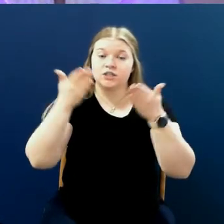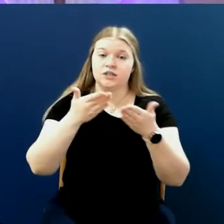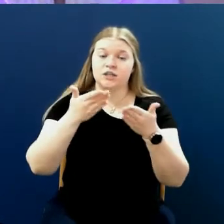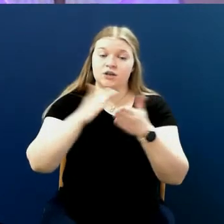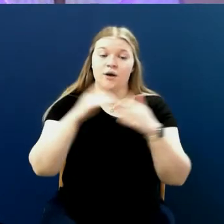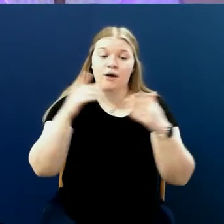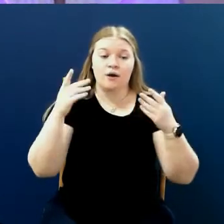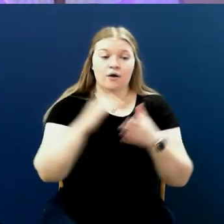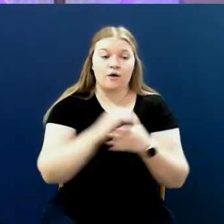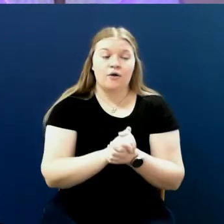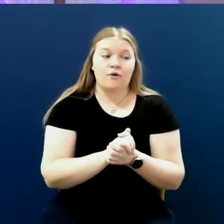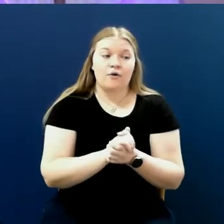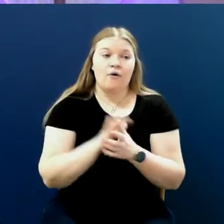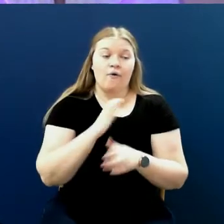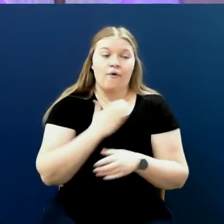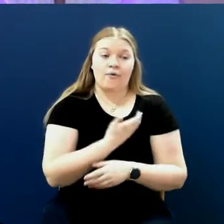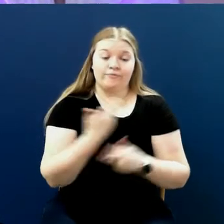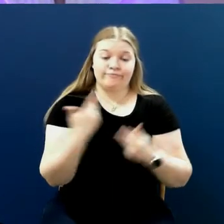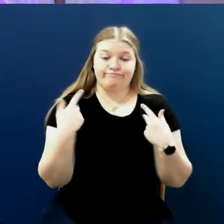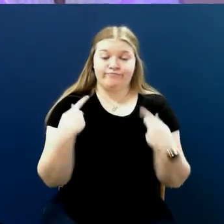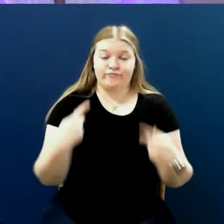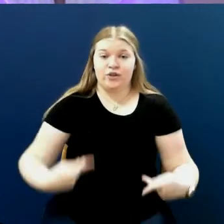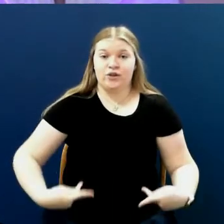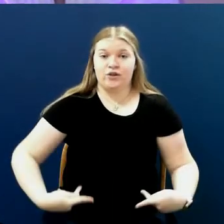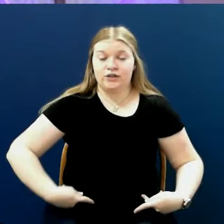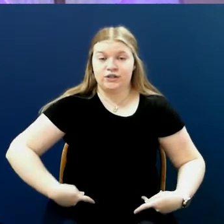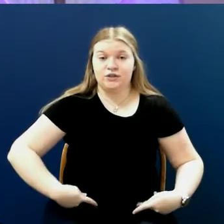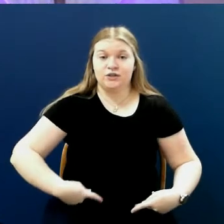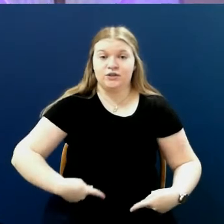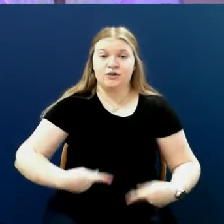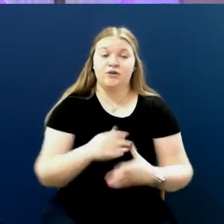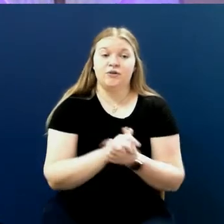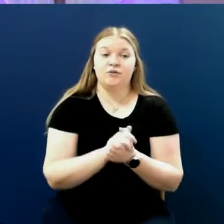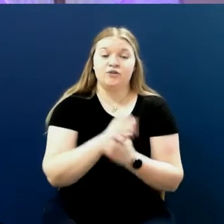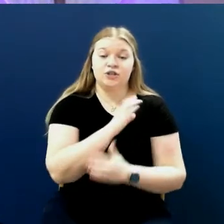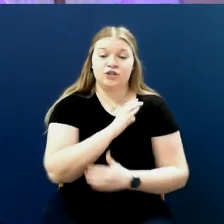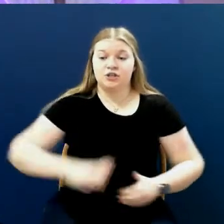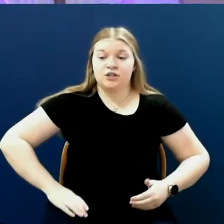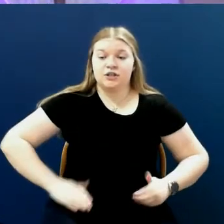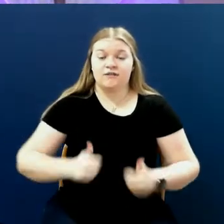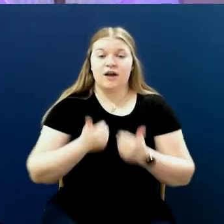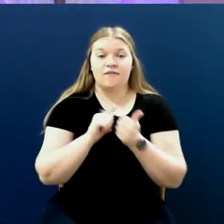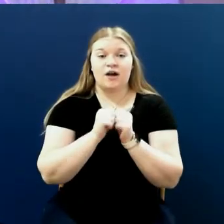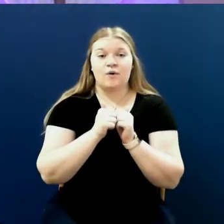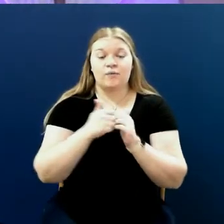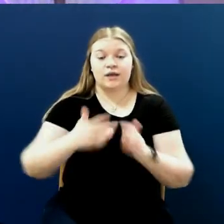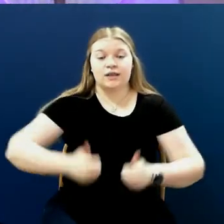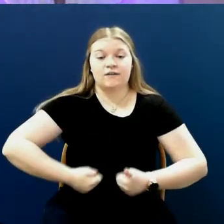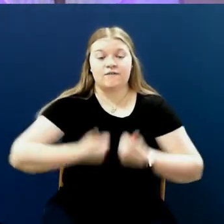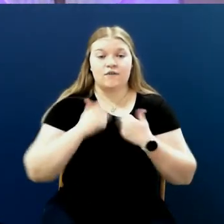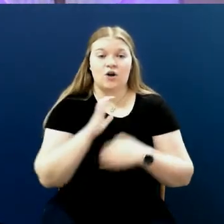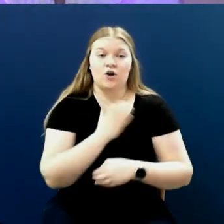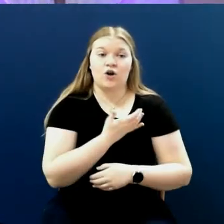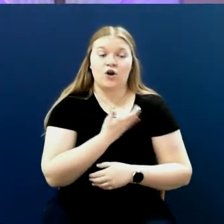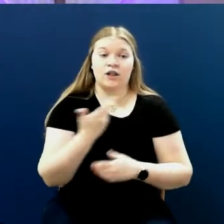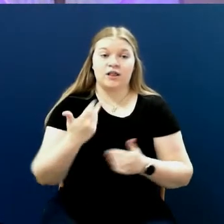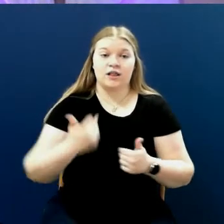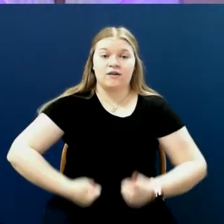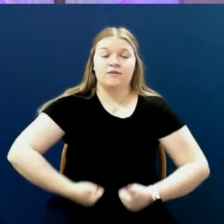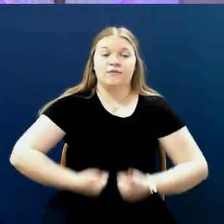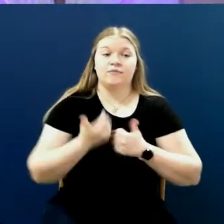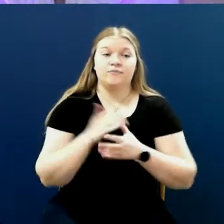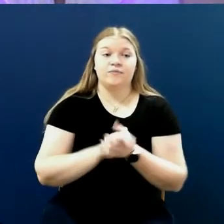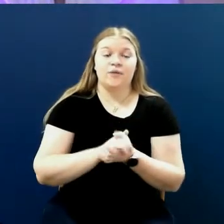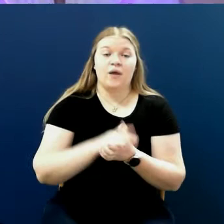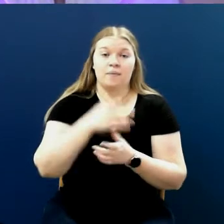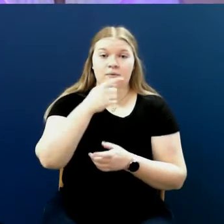practical Christian living on how we live out our lives. But remember this, practical Christian living is built